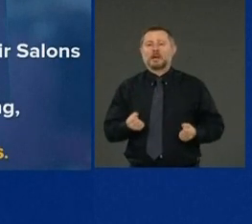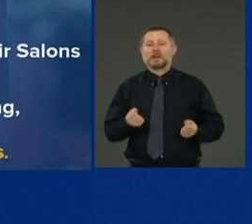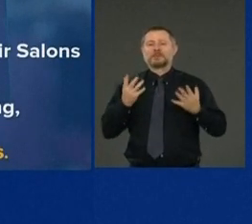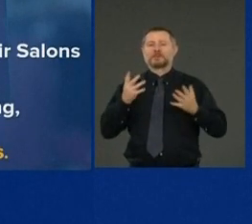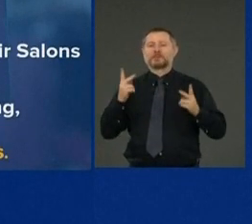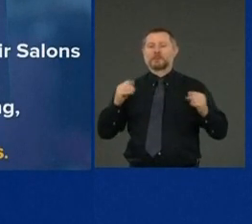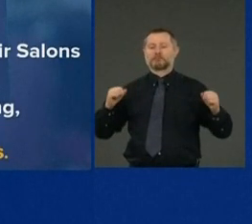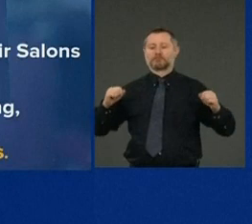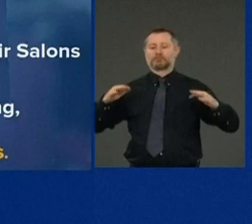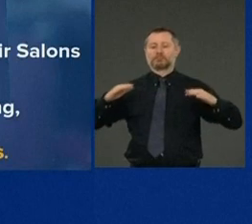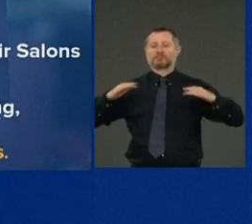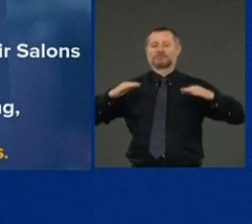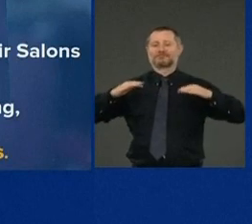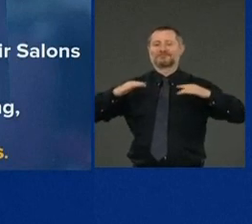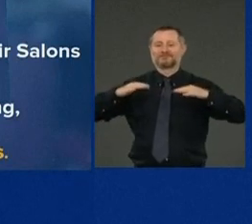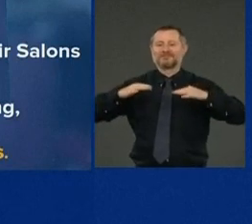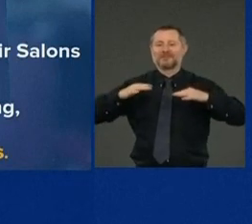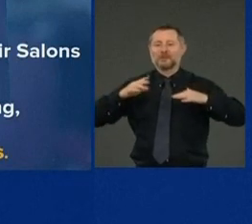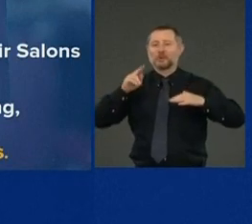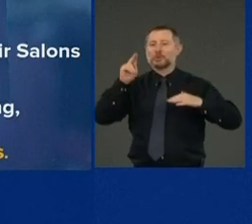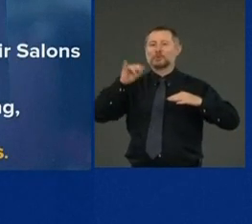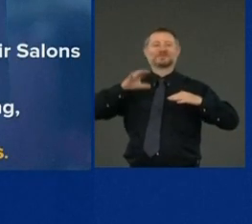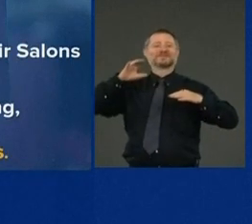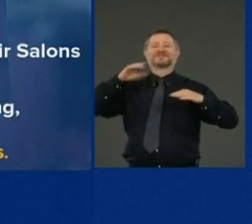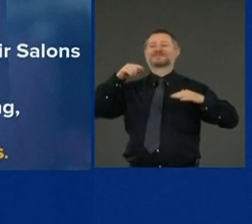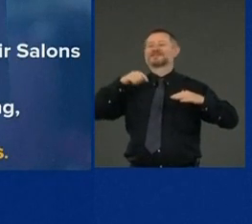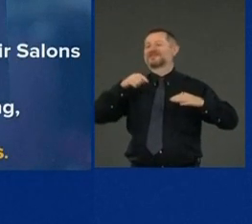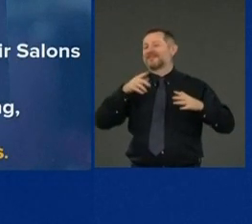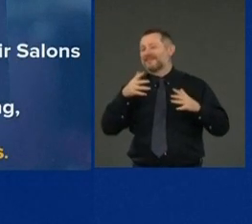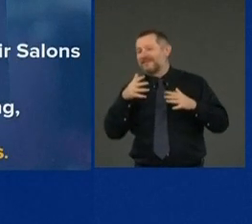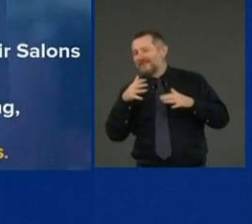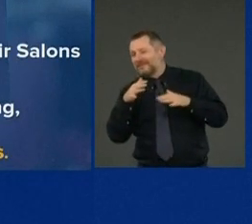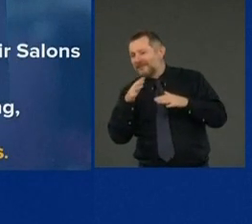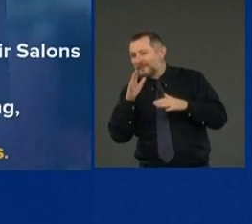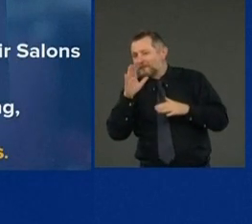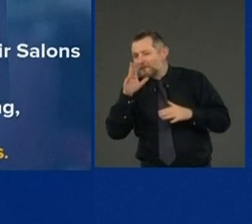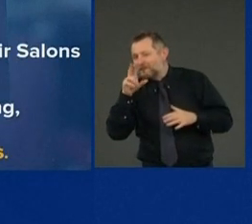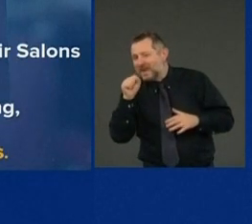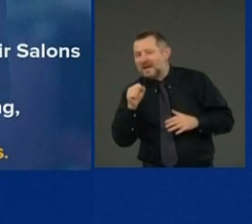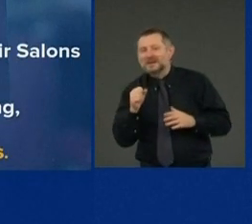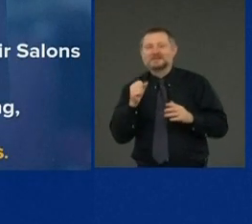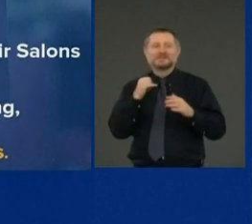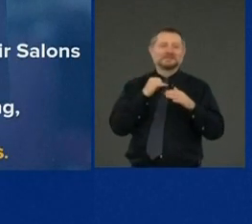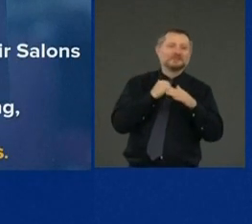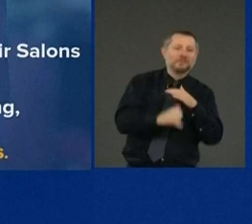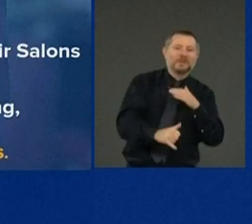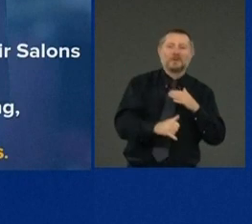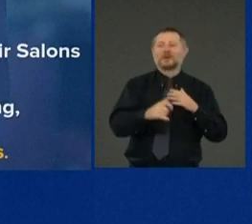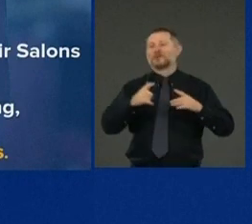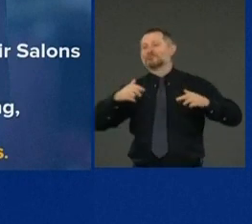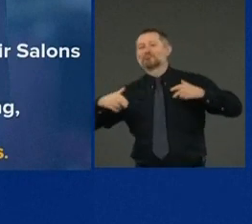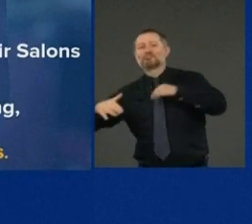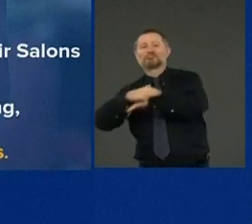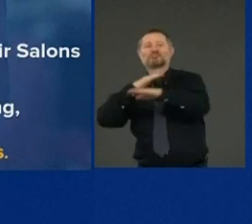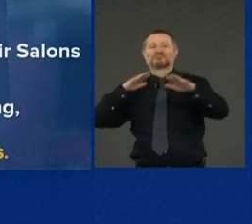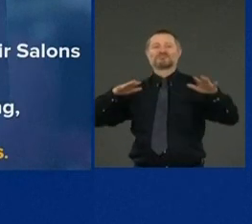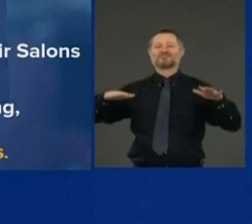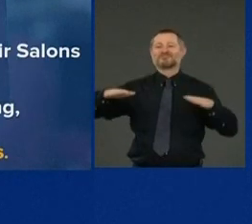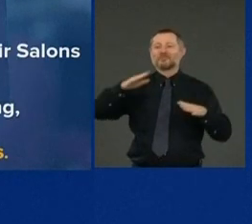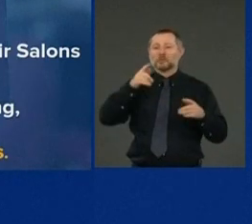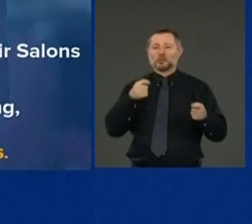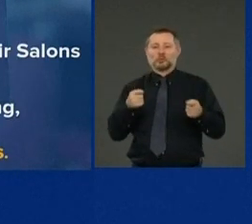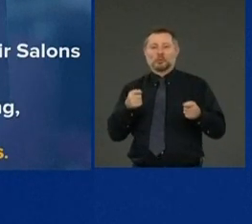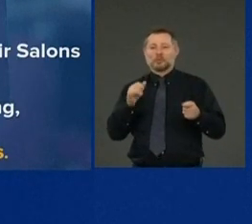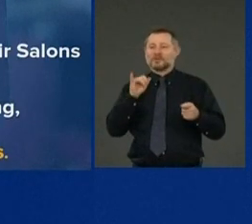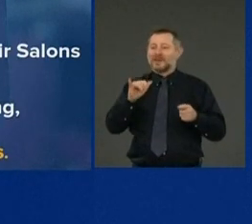city, onto public transportation, onto the sidewalks, etc. As that number is increasing, local governments